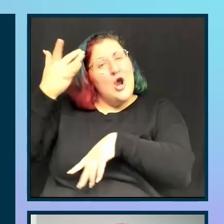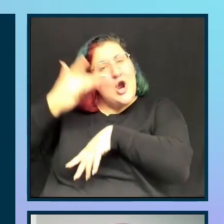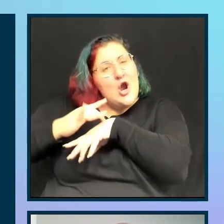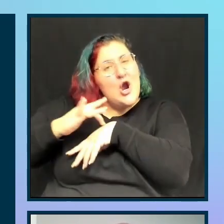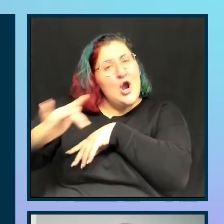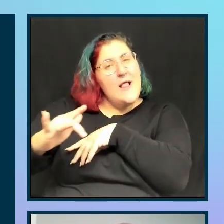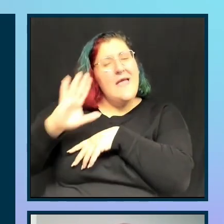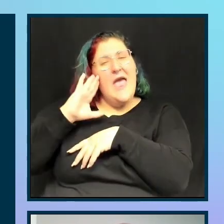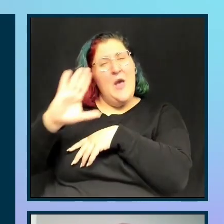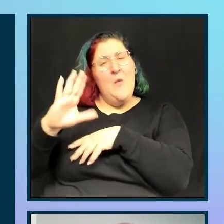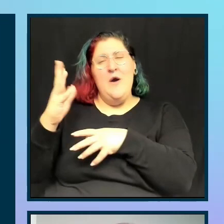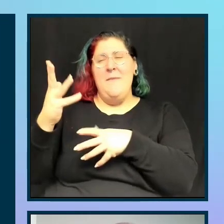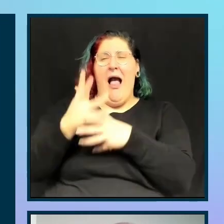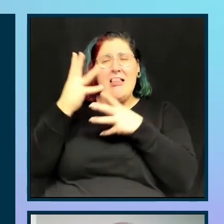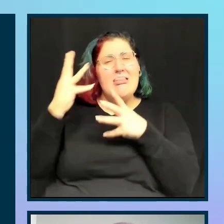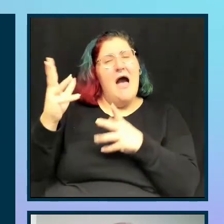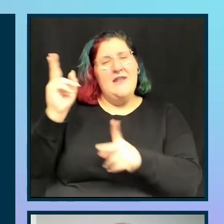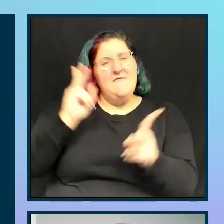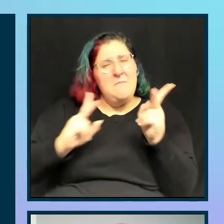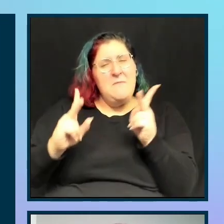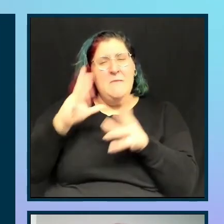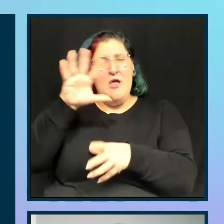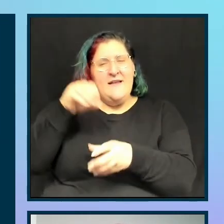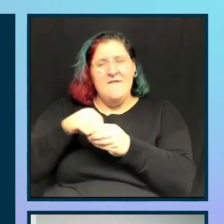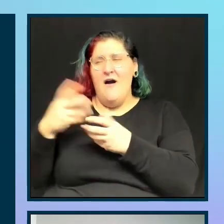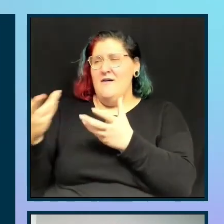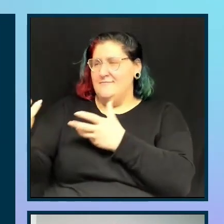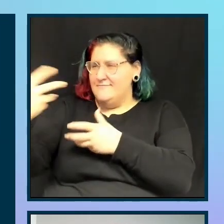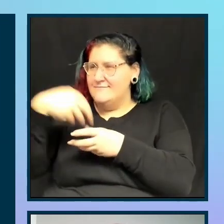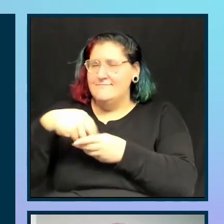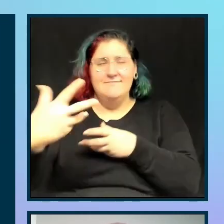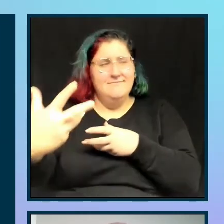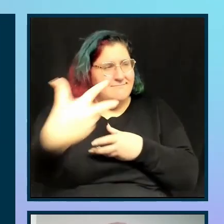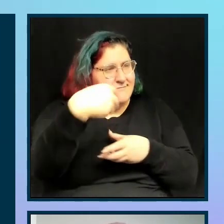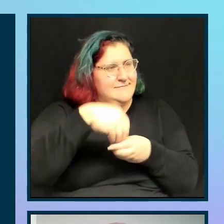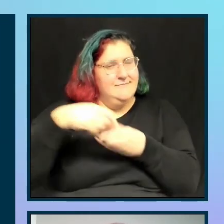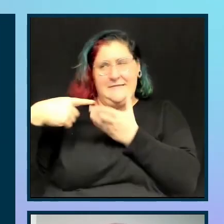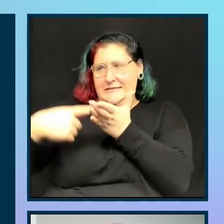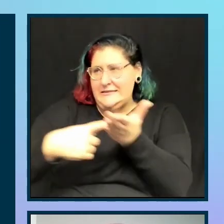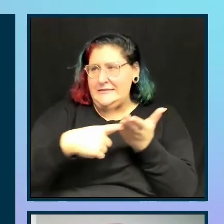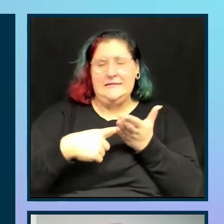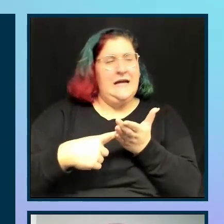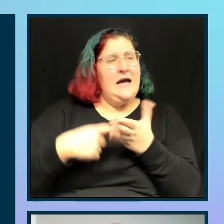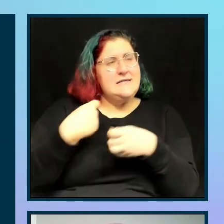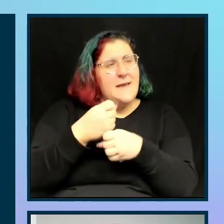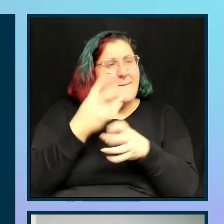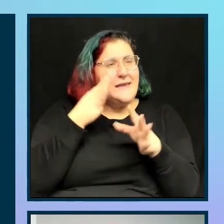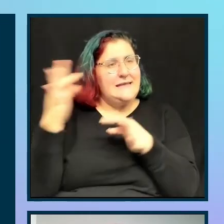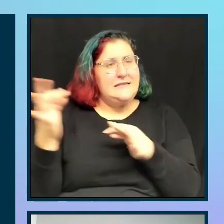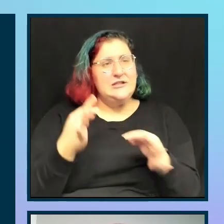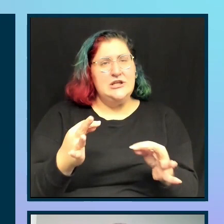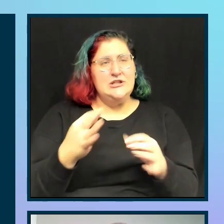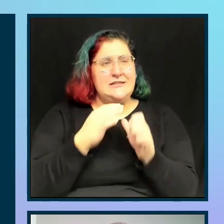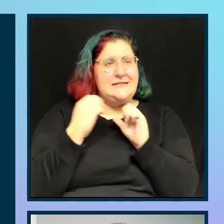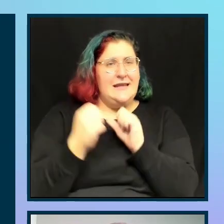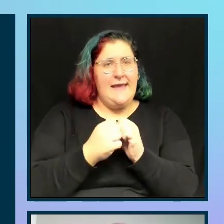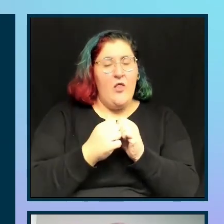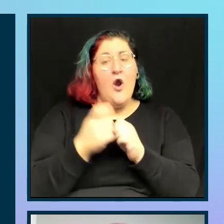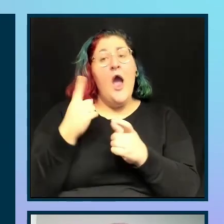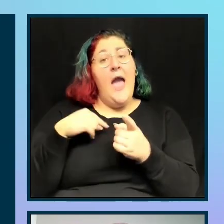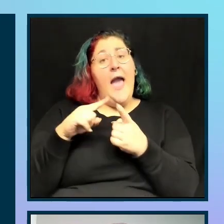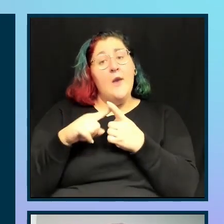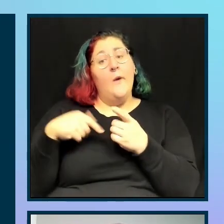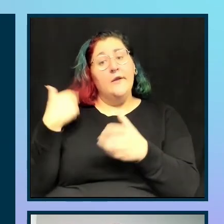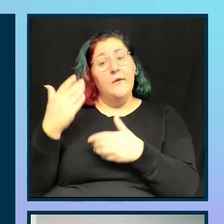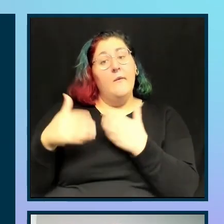heavily involved with human intervention and decision making at that point. And as you move forward through the workflow process, the